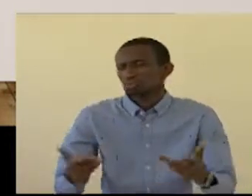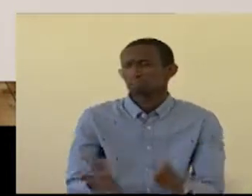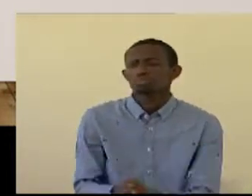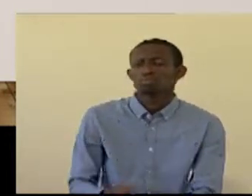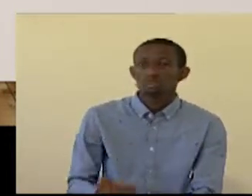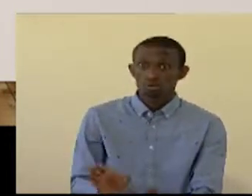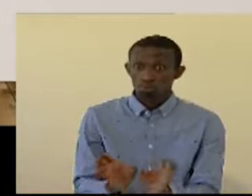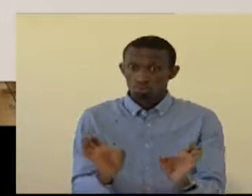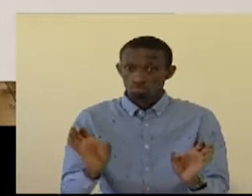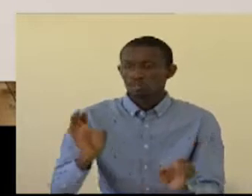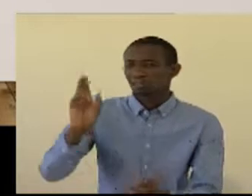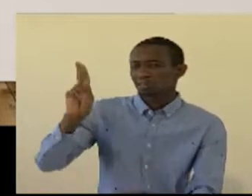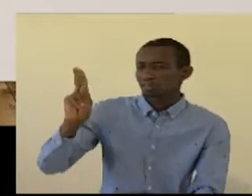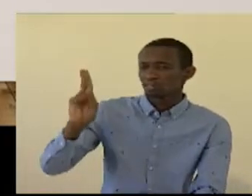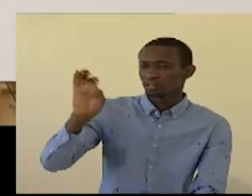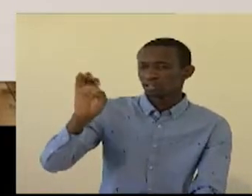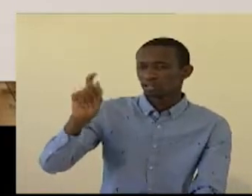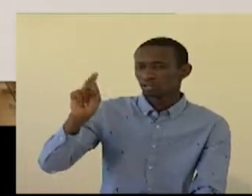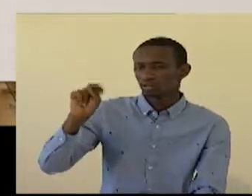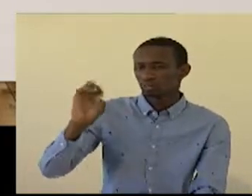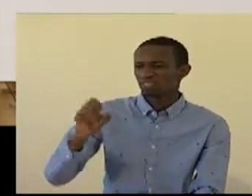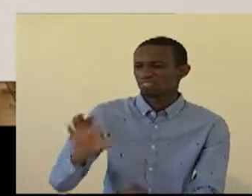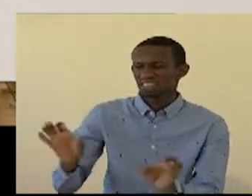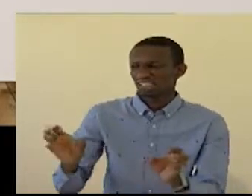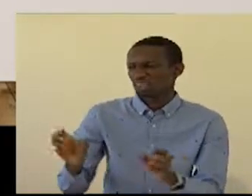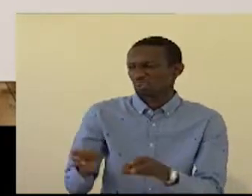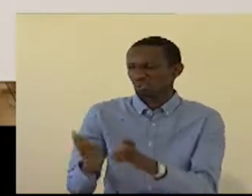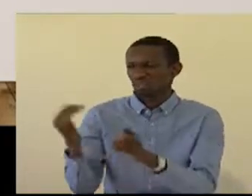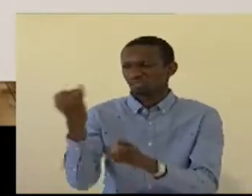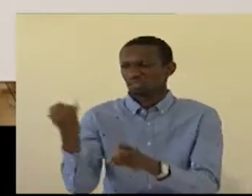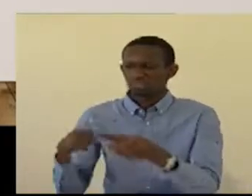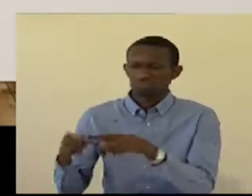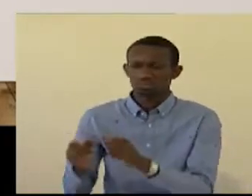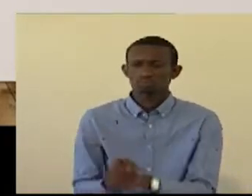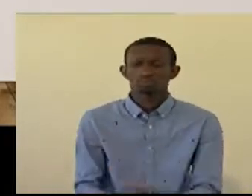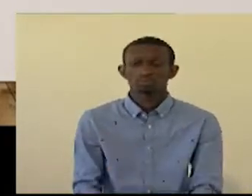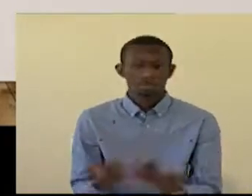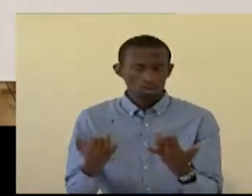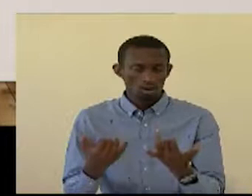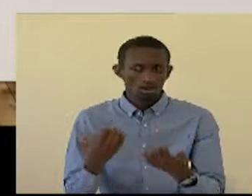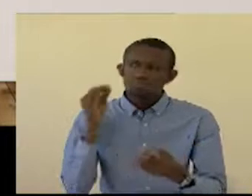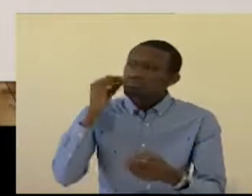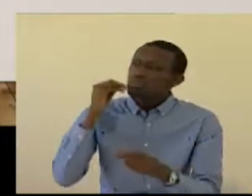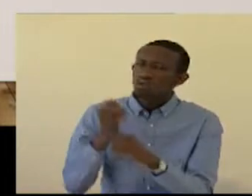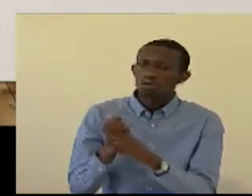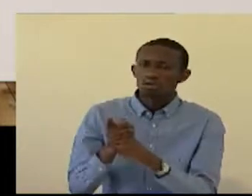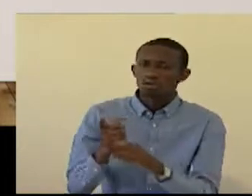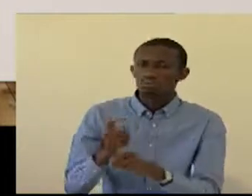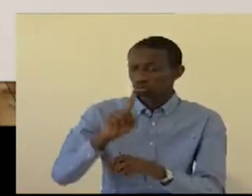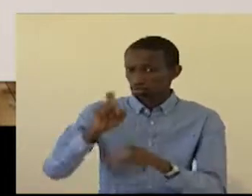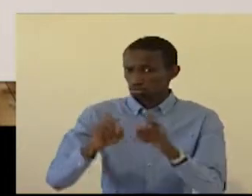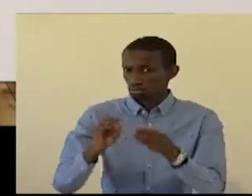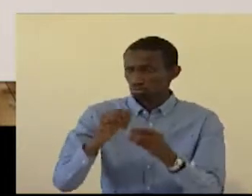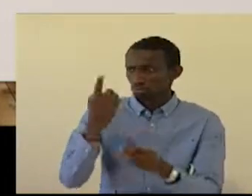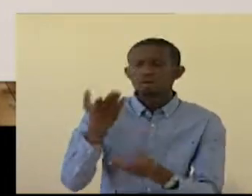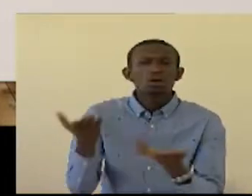and distinguishing ketones which have different structures. And here, your homework is to question number 1,